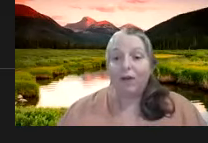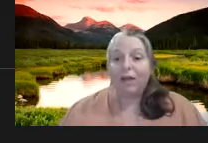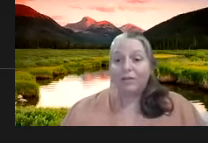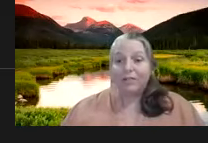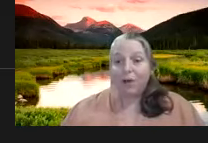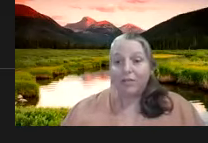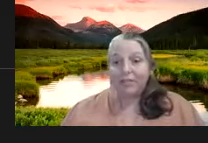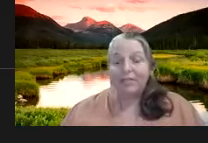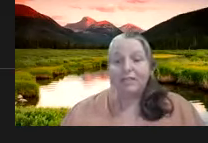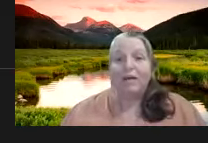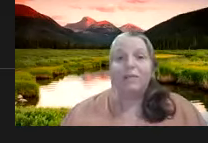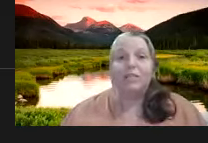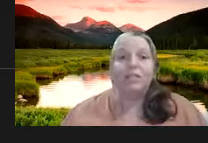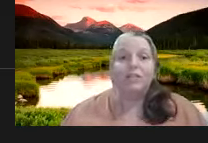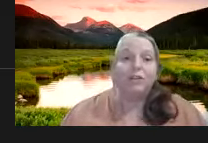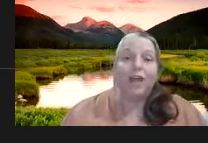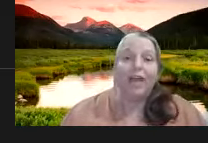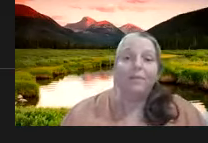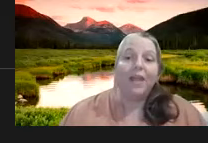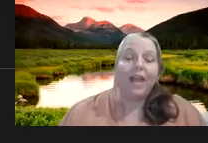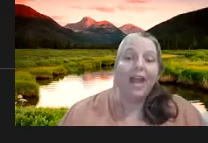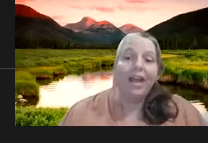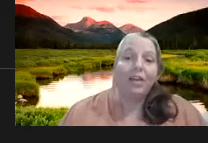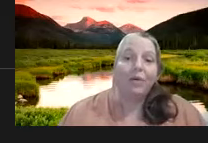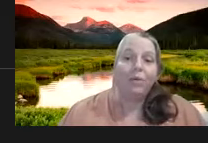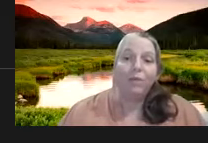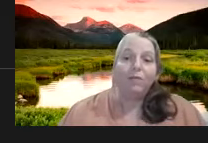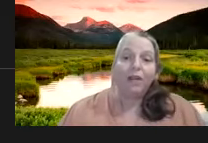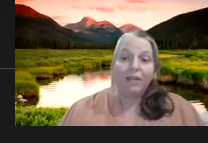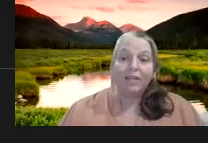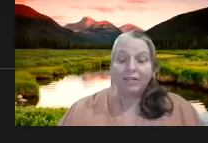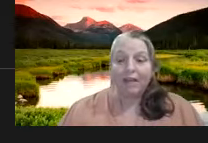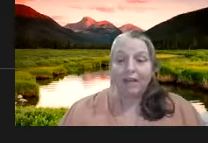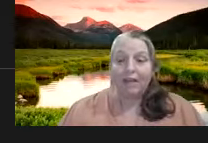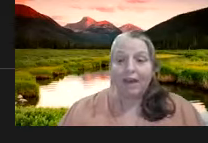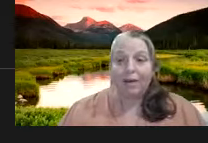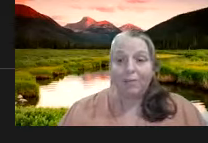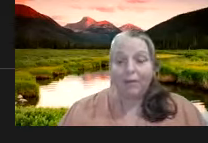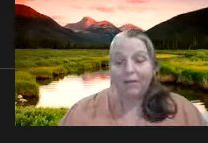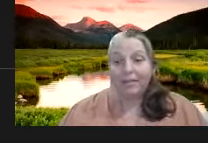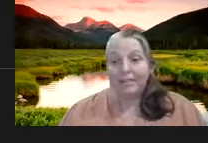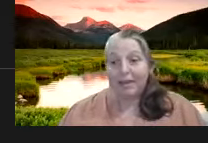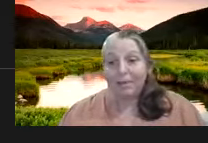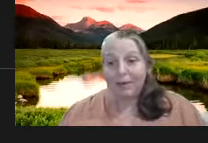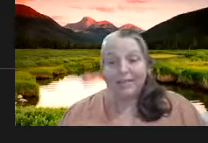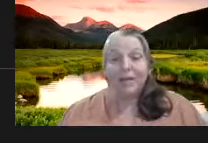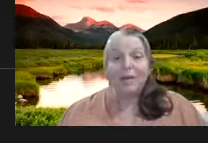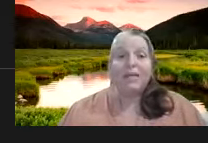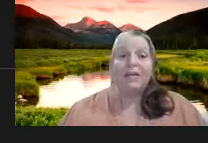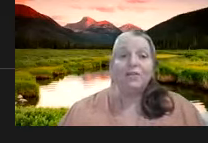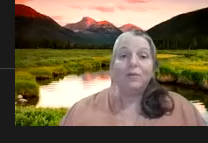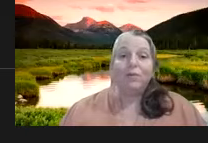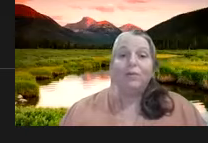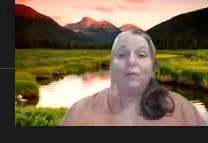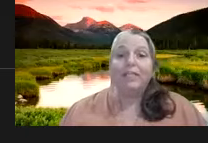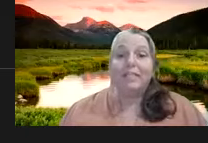over 400 responses to this survey. And we were very excited, at least I was,